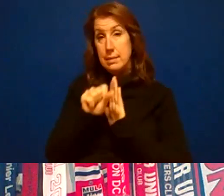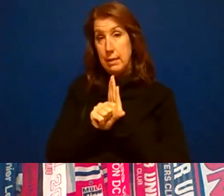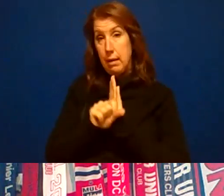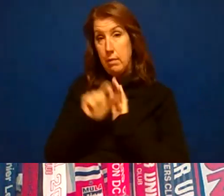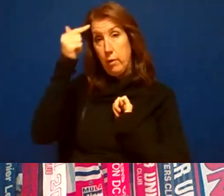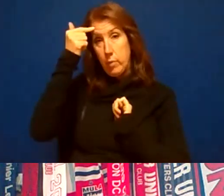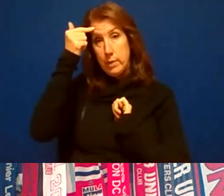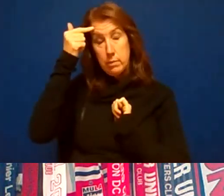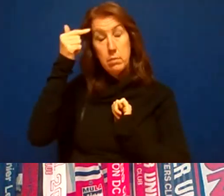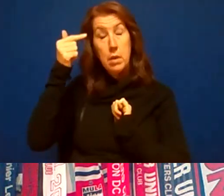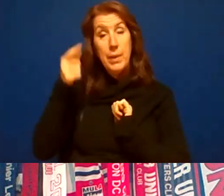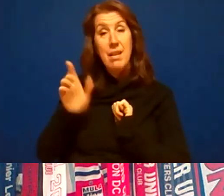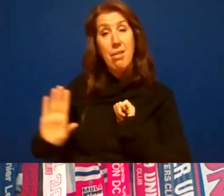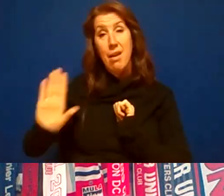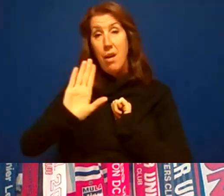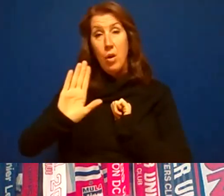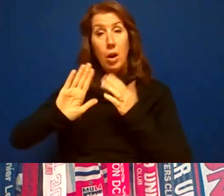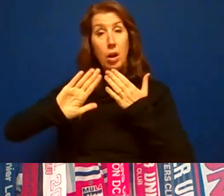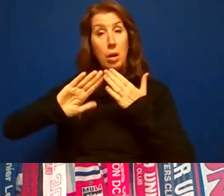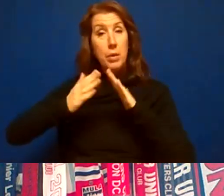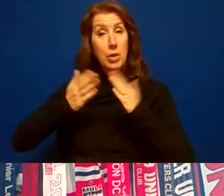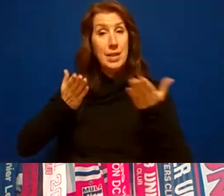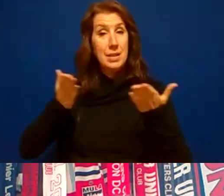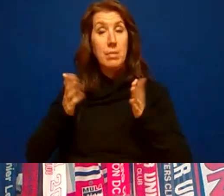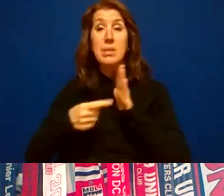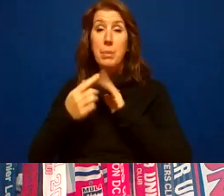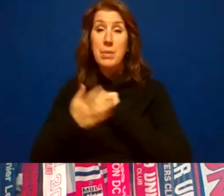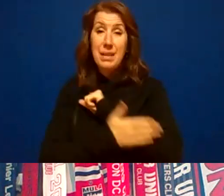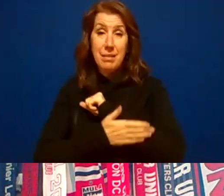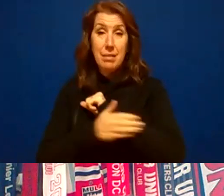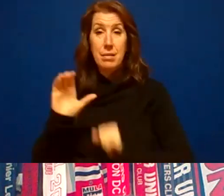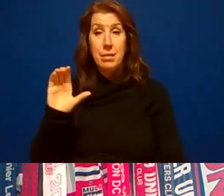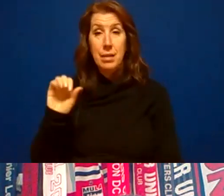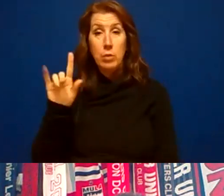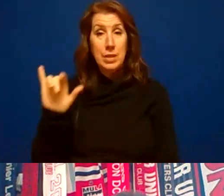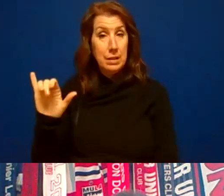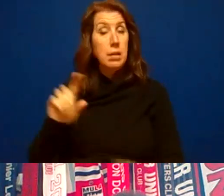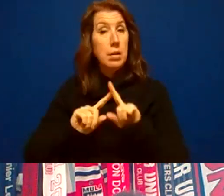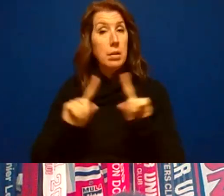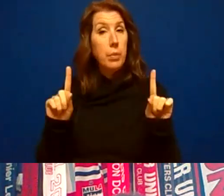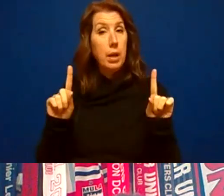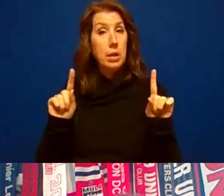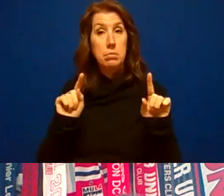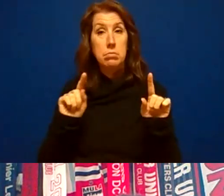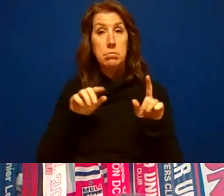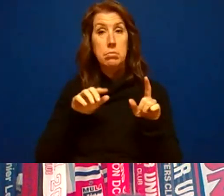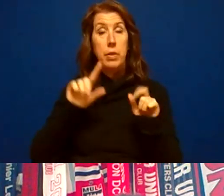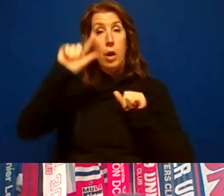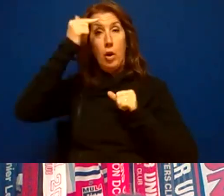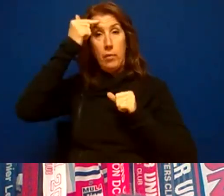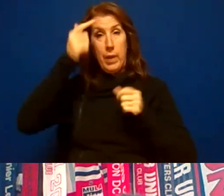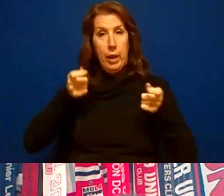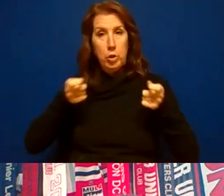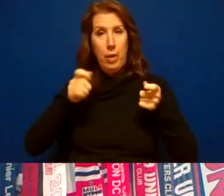it's the state's community service system. Sometimes it's county's community service system, whatever, but if the entities that control that system, that plan